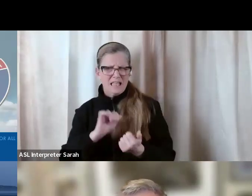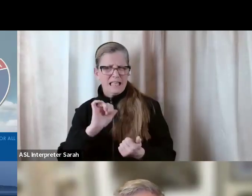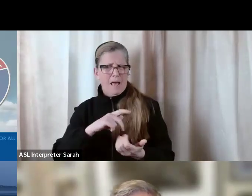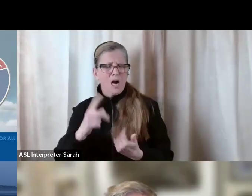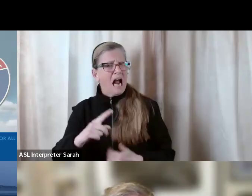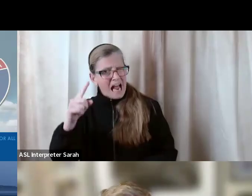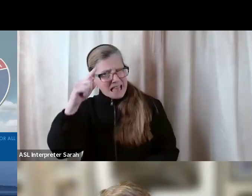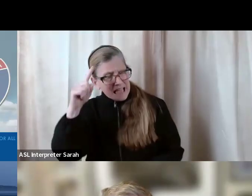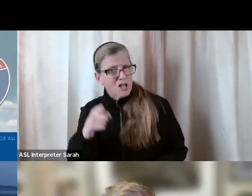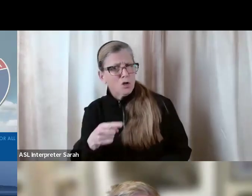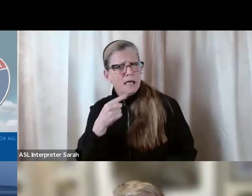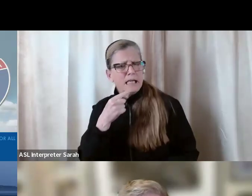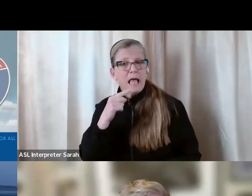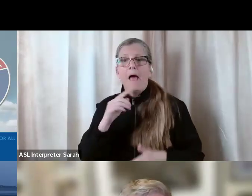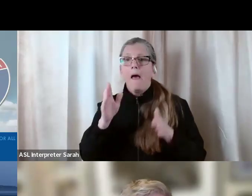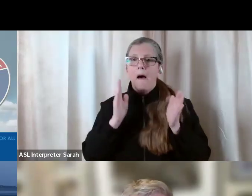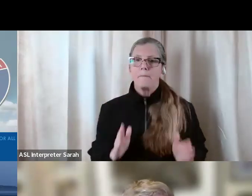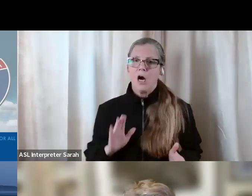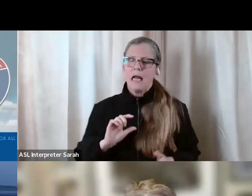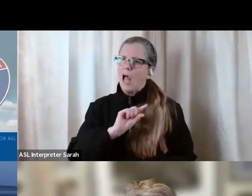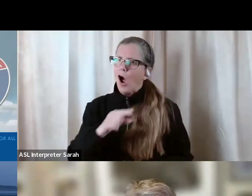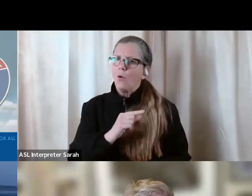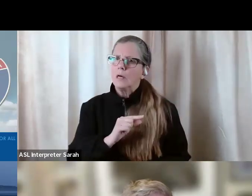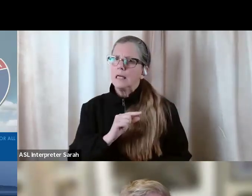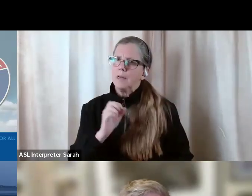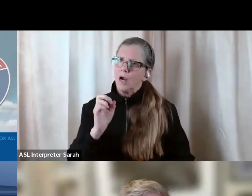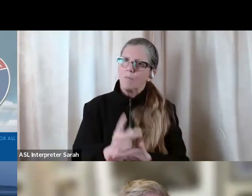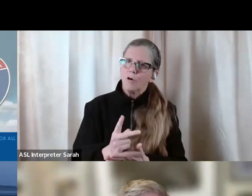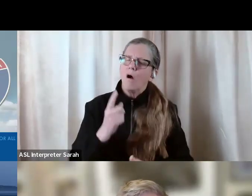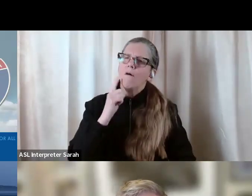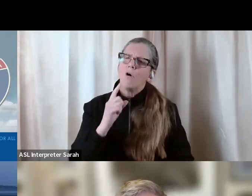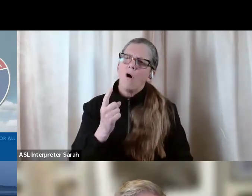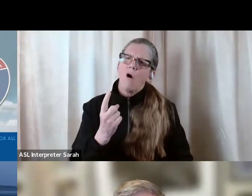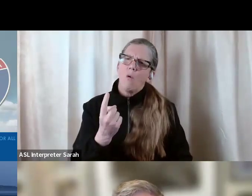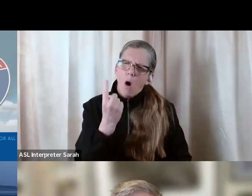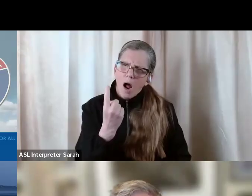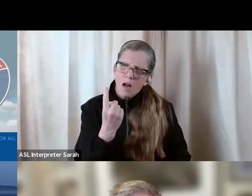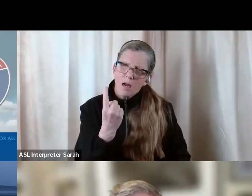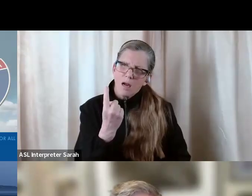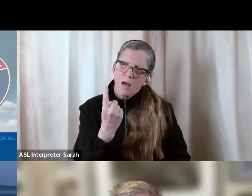that a person can only qualify for one of the,